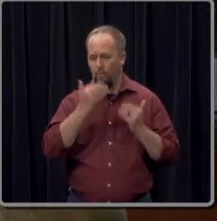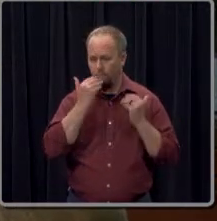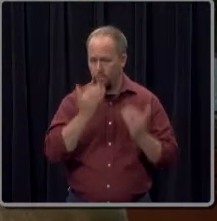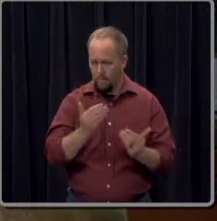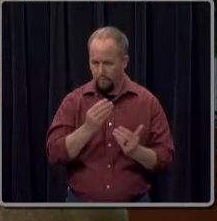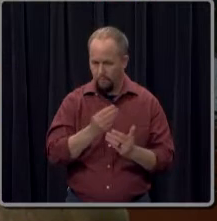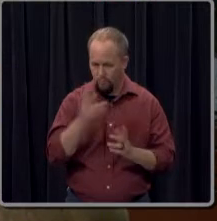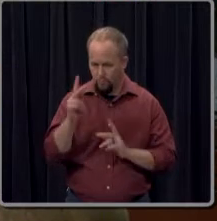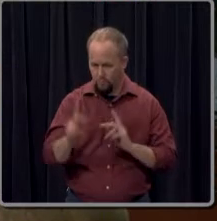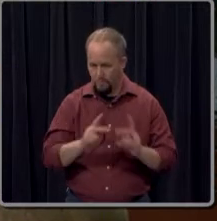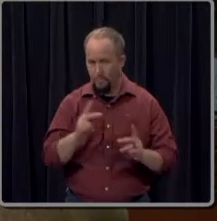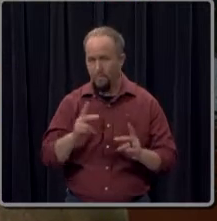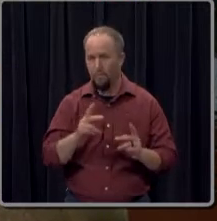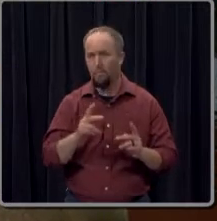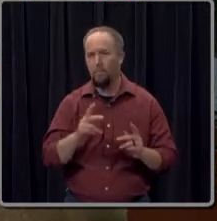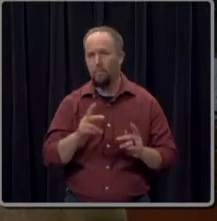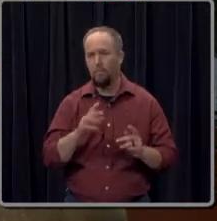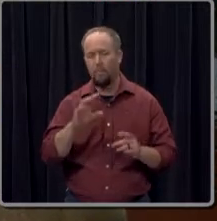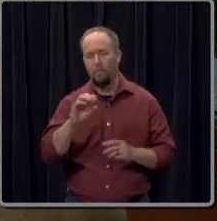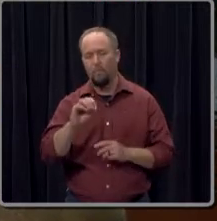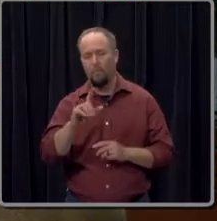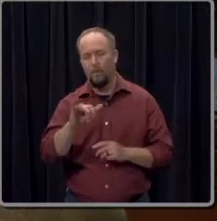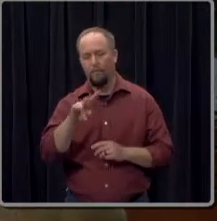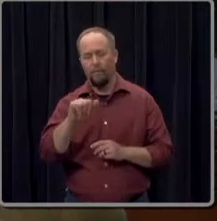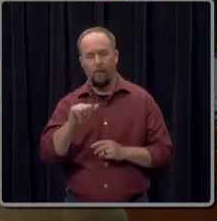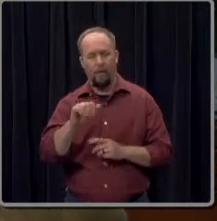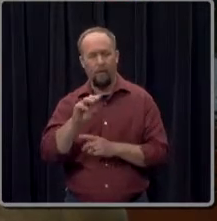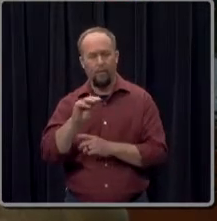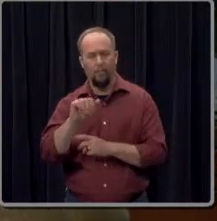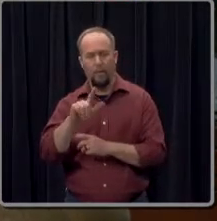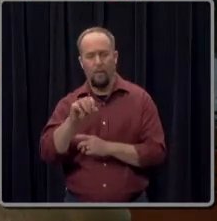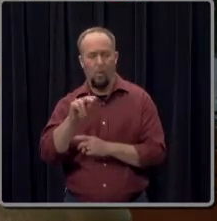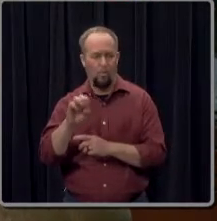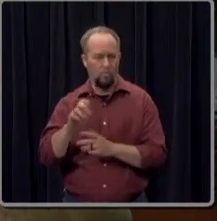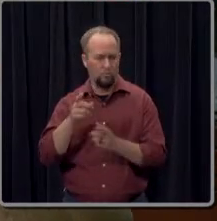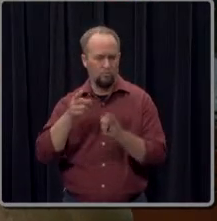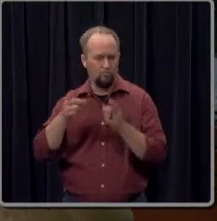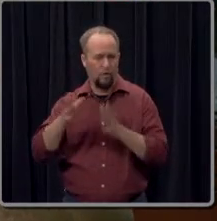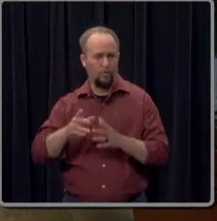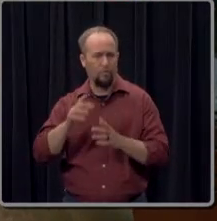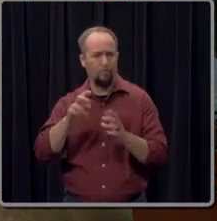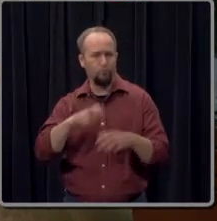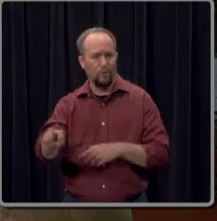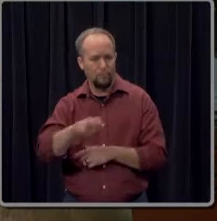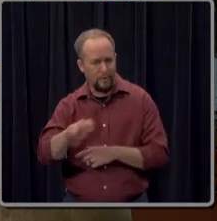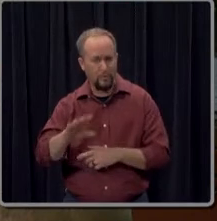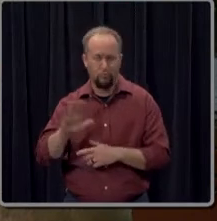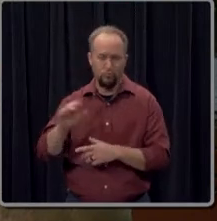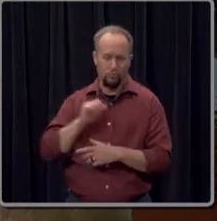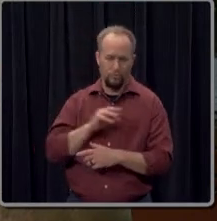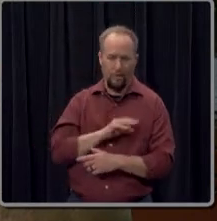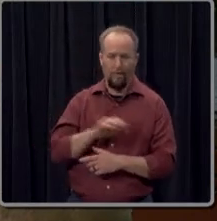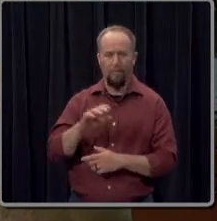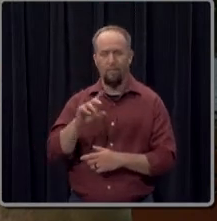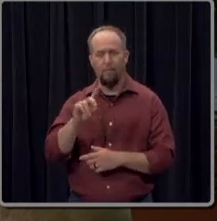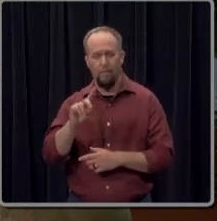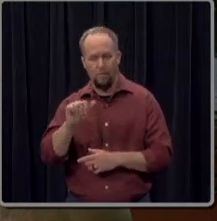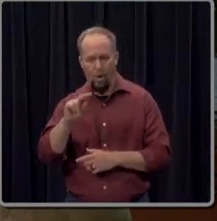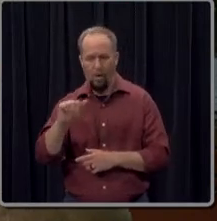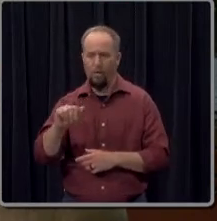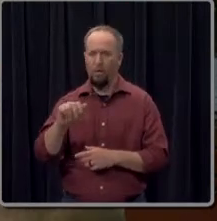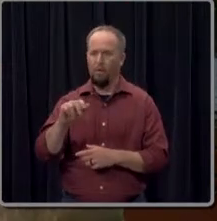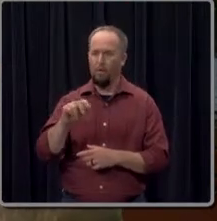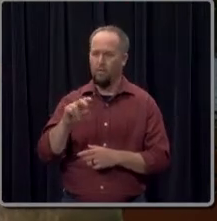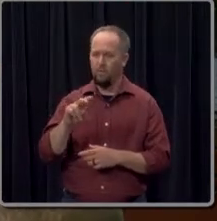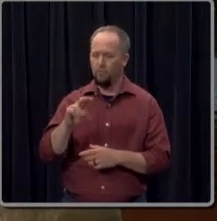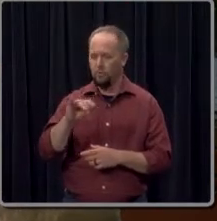people. Olivia Malone, our Director of Transportation, and her staff, Donna and Jenya and others,